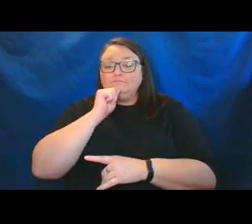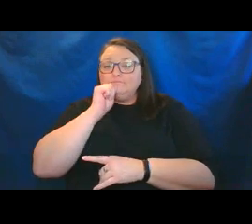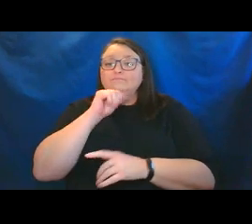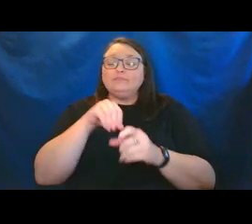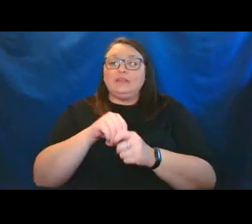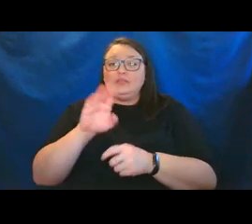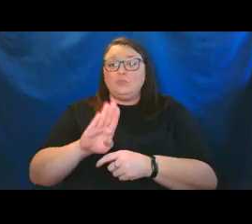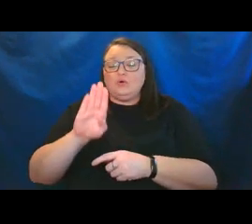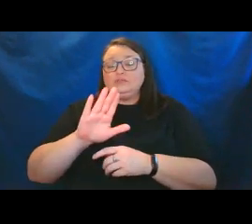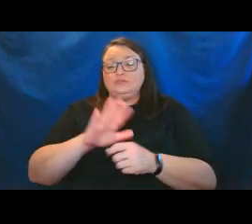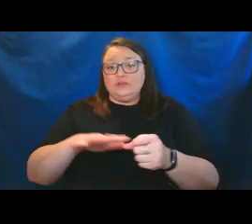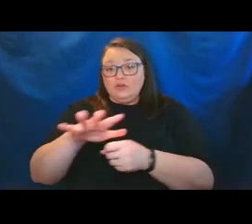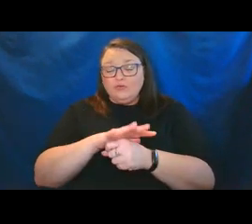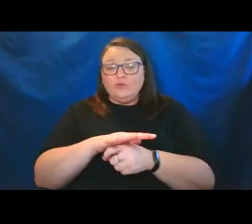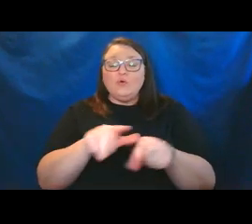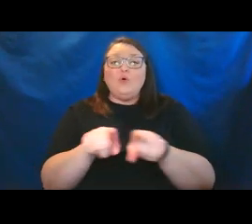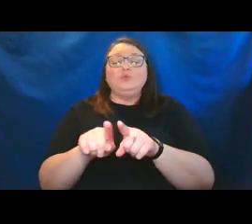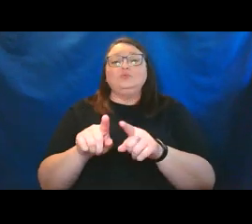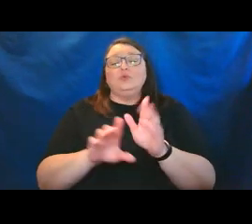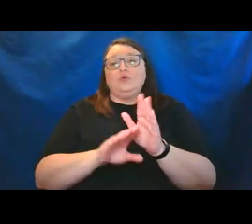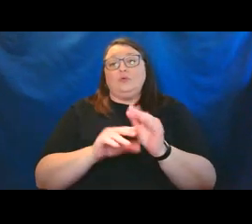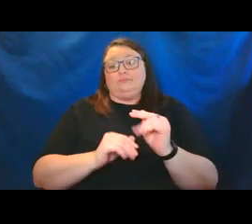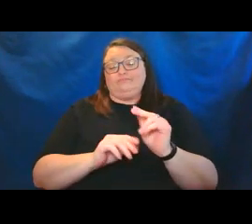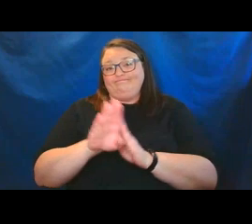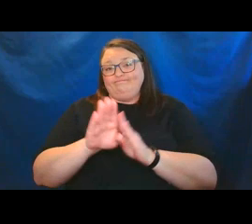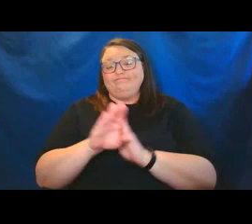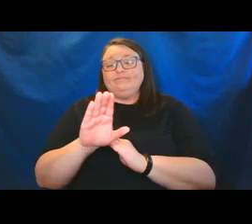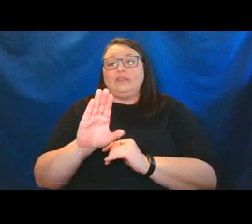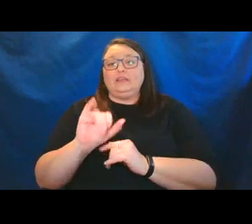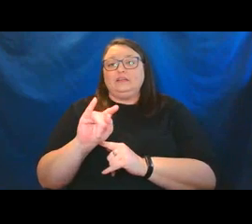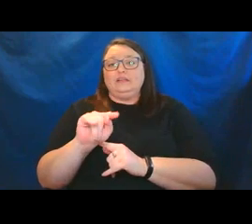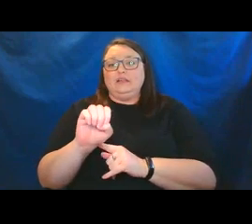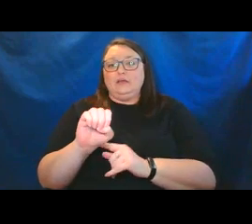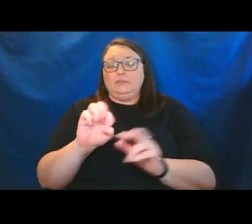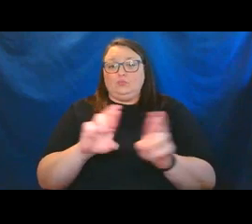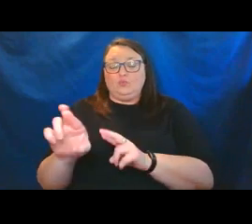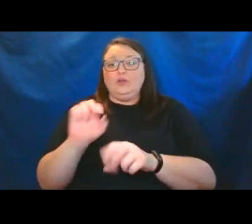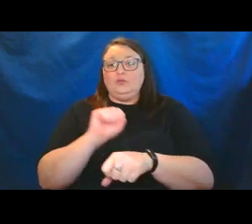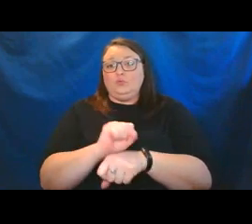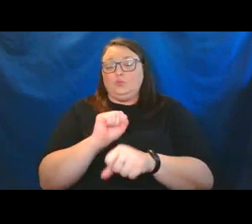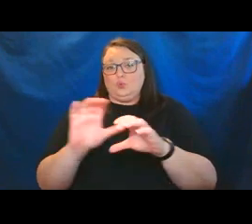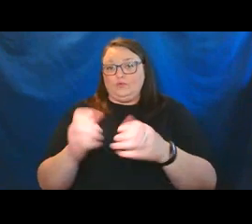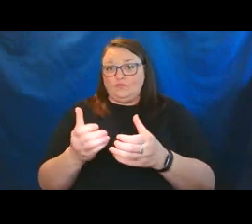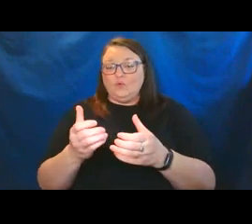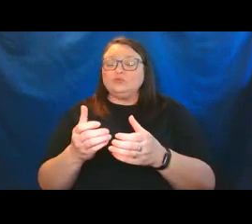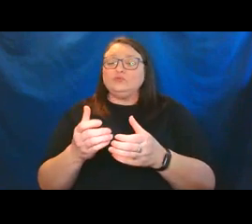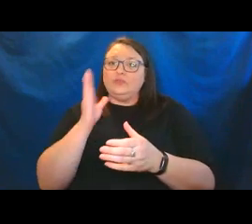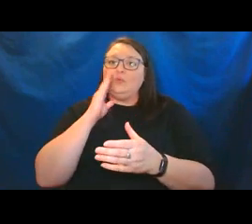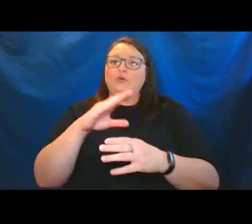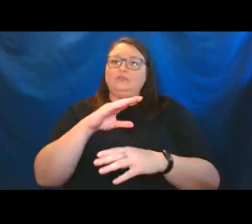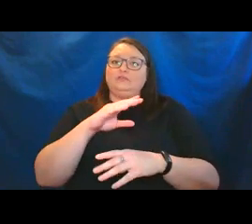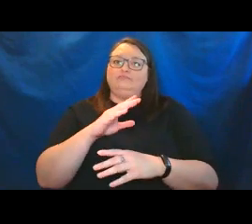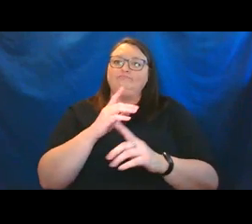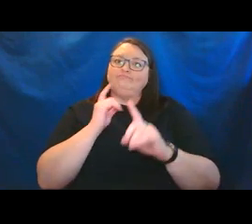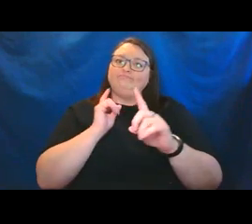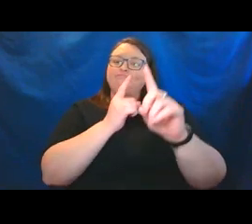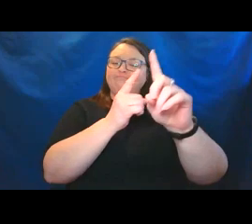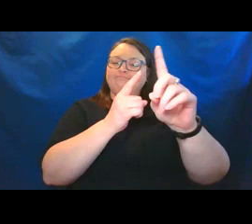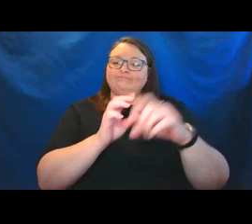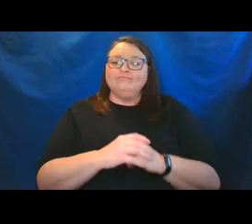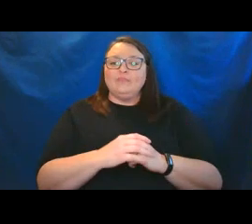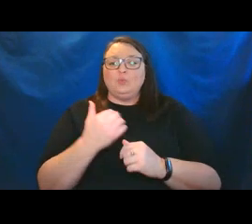building the climate ready workforce needed to advance our climate resilience agenda in Boston. We refer to that as the Green New